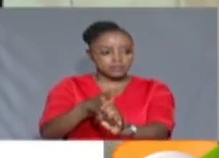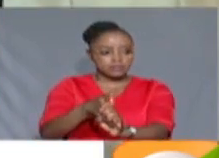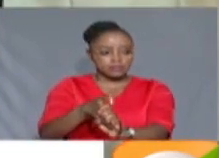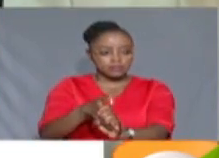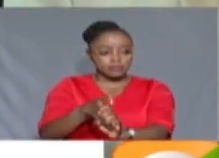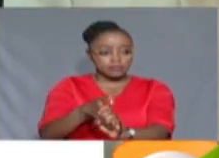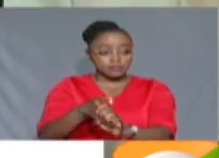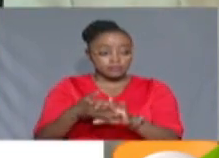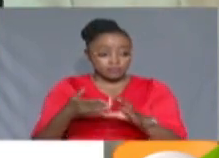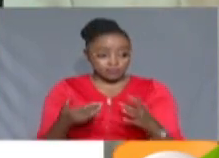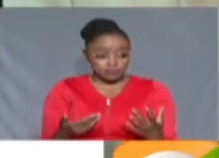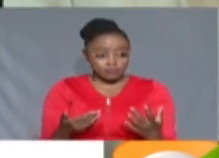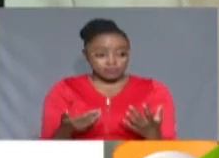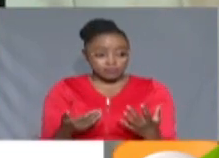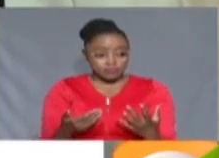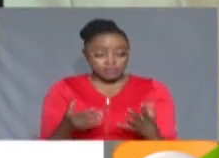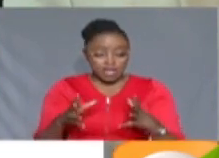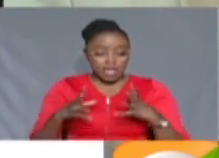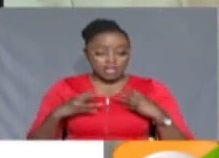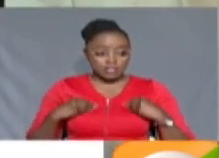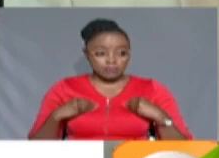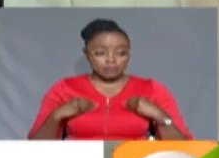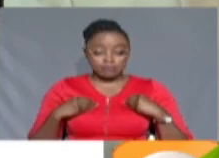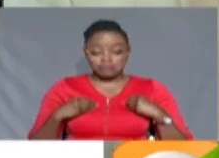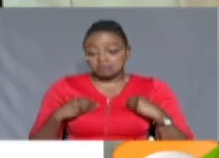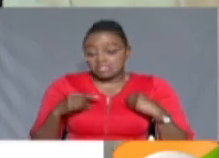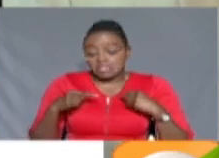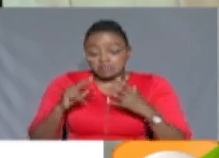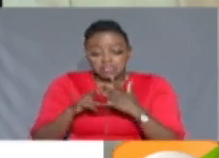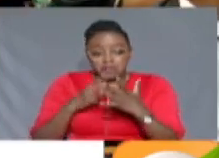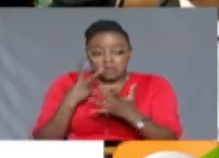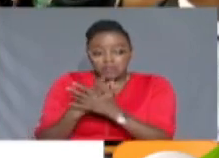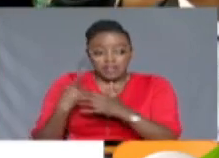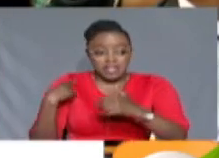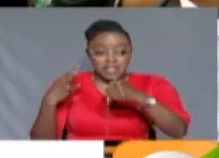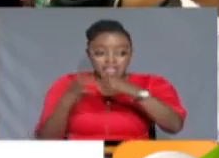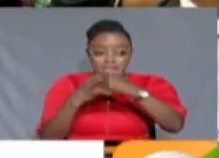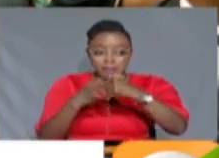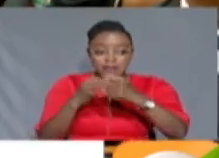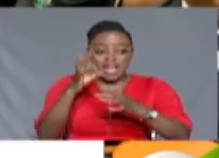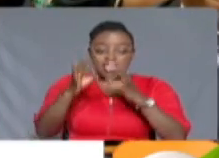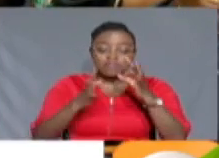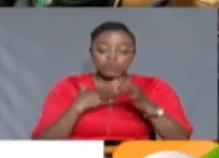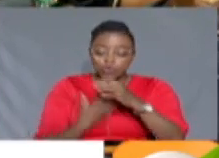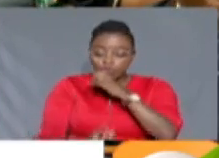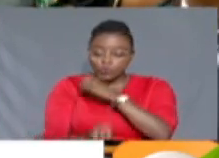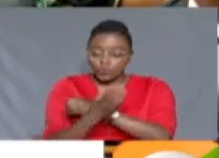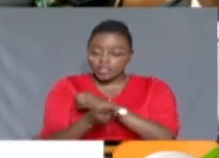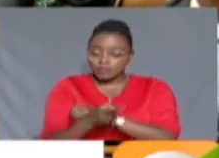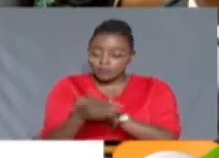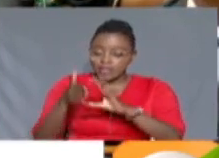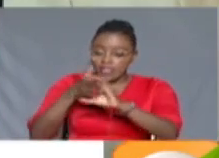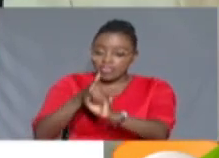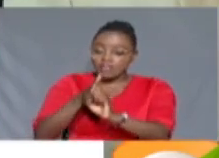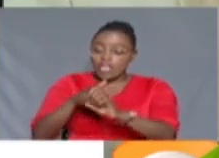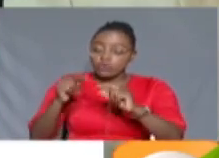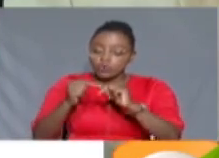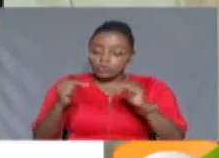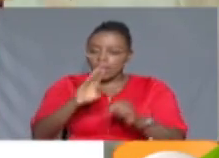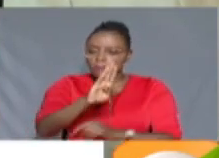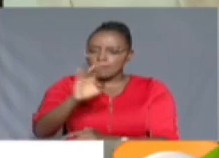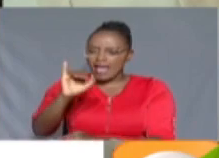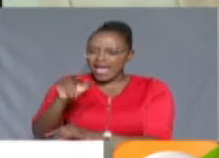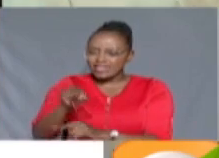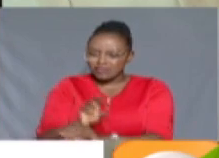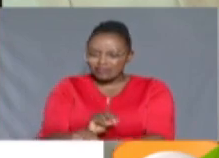guise of not accepting defeat in Kibra constituents. If he wants to defy the handshake, if he wants to oppose the BBI, let